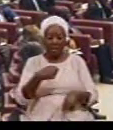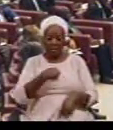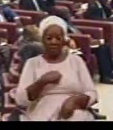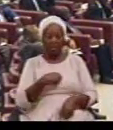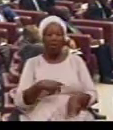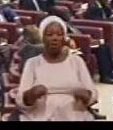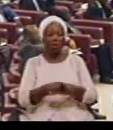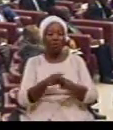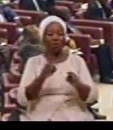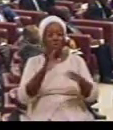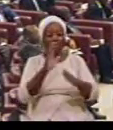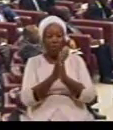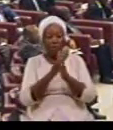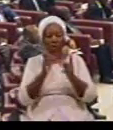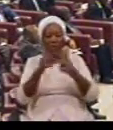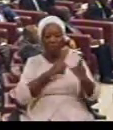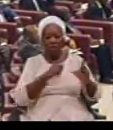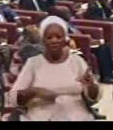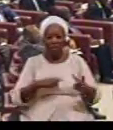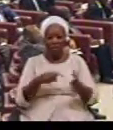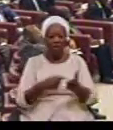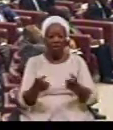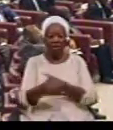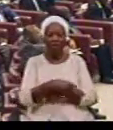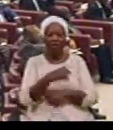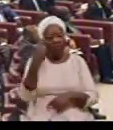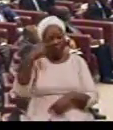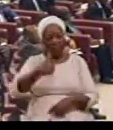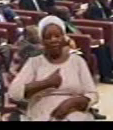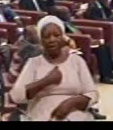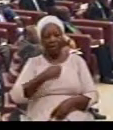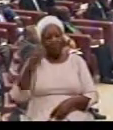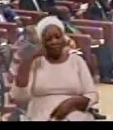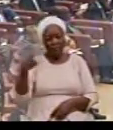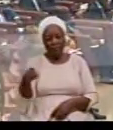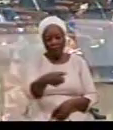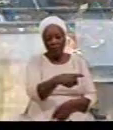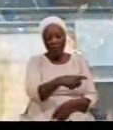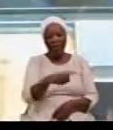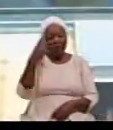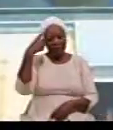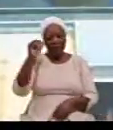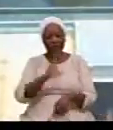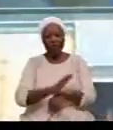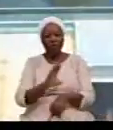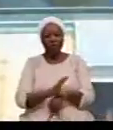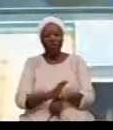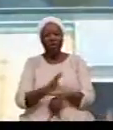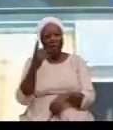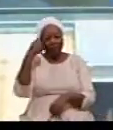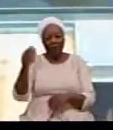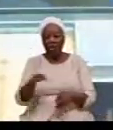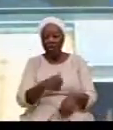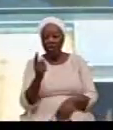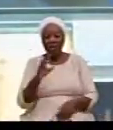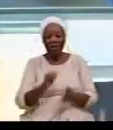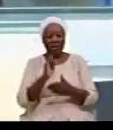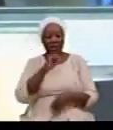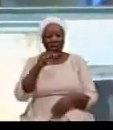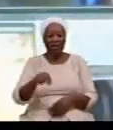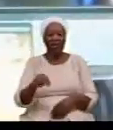of the Lord, for myself, for you, for the church, for anyone in need, there